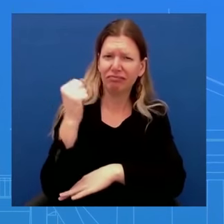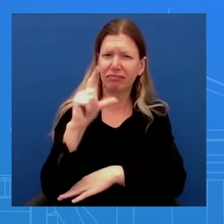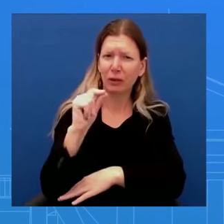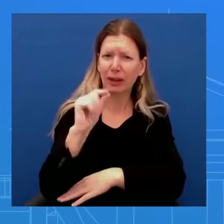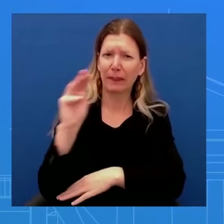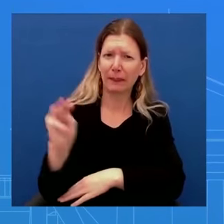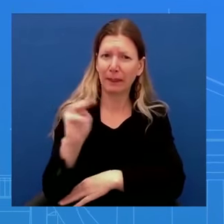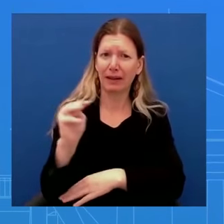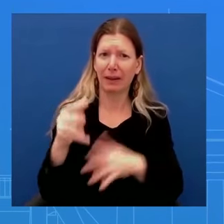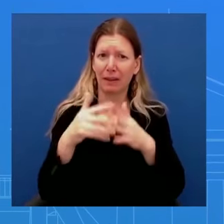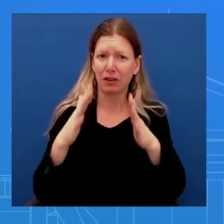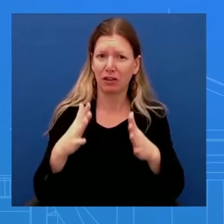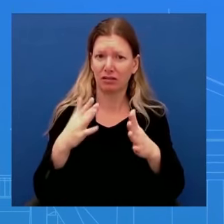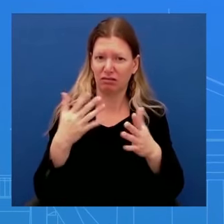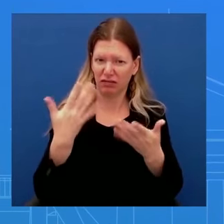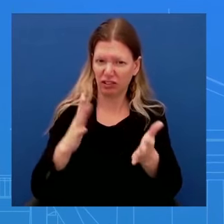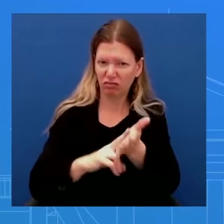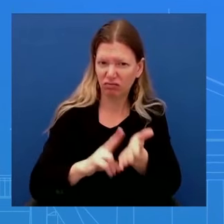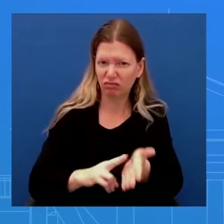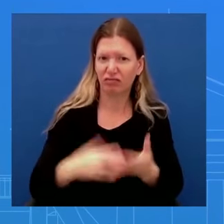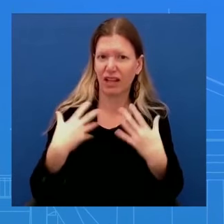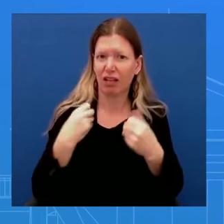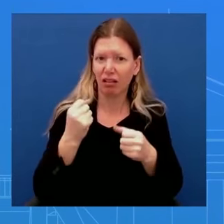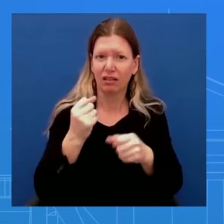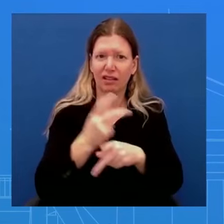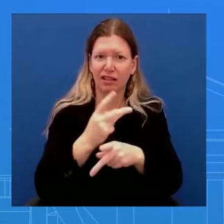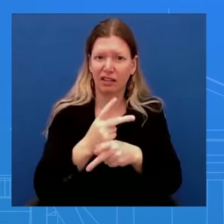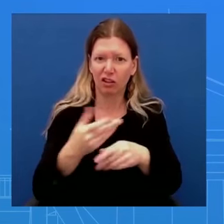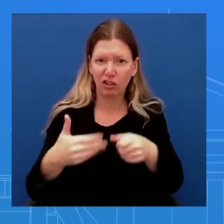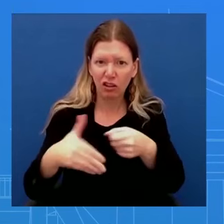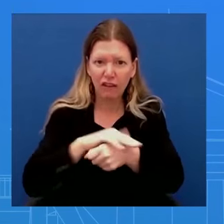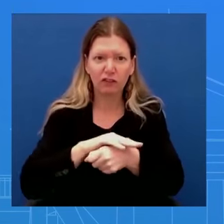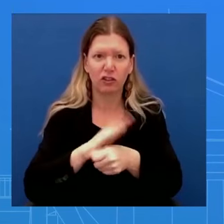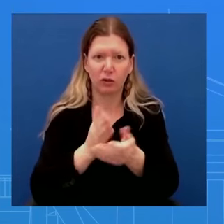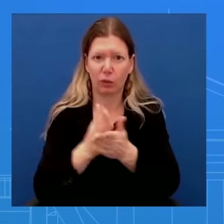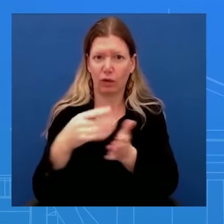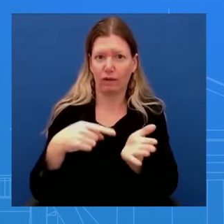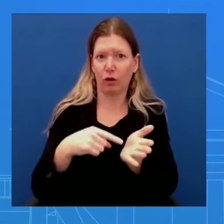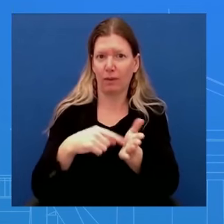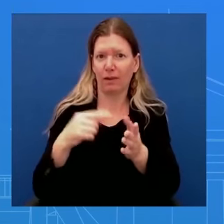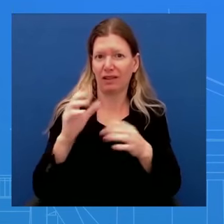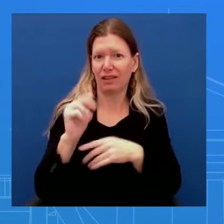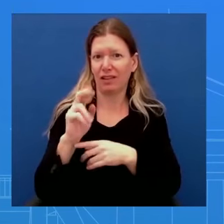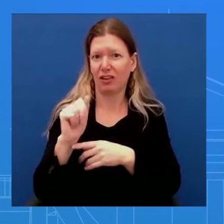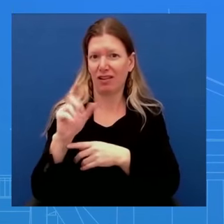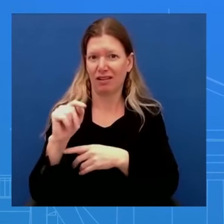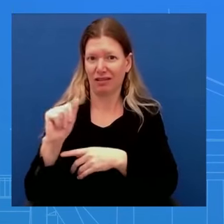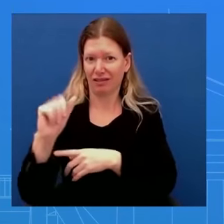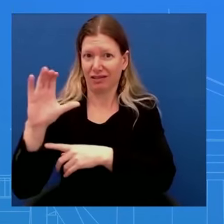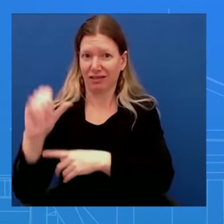Act. That's always his focus, obviously making sure that health care is available for all. He is having lunch today with the vice